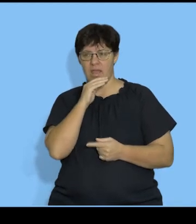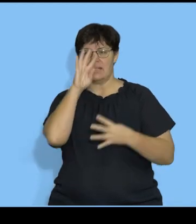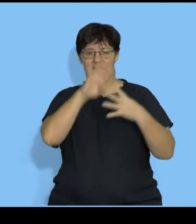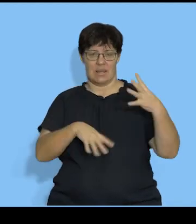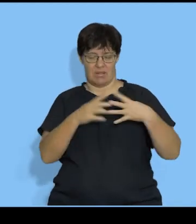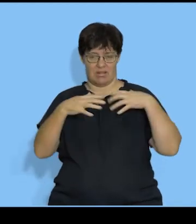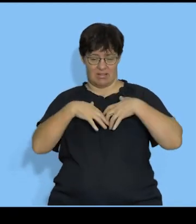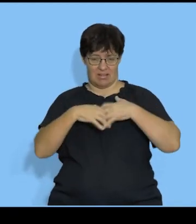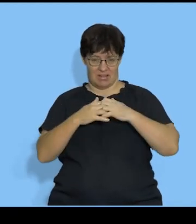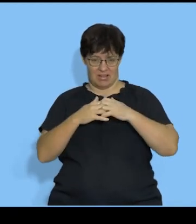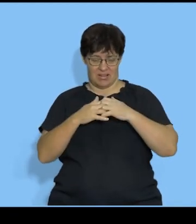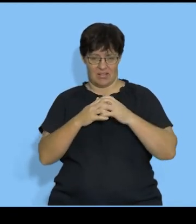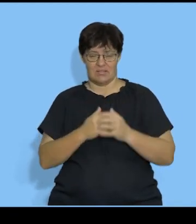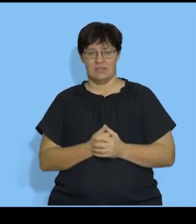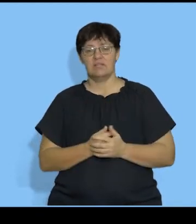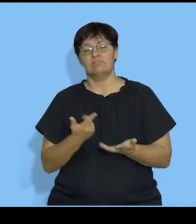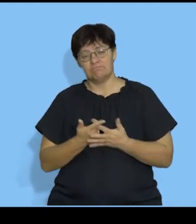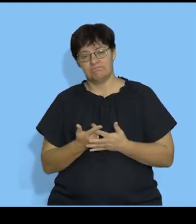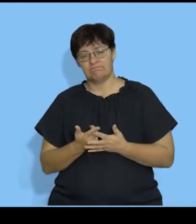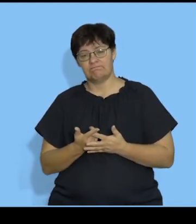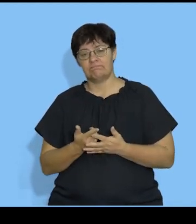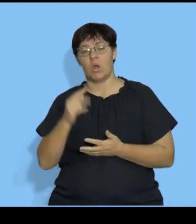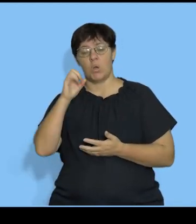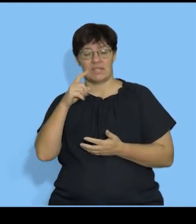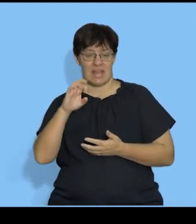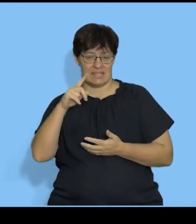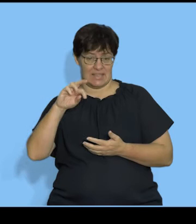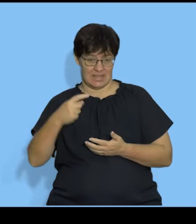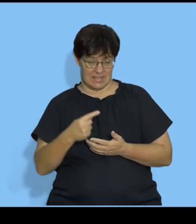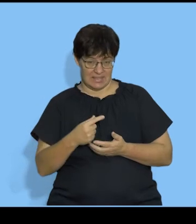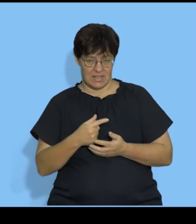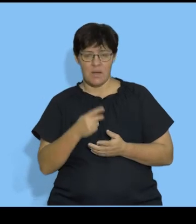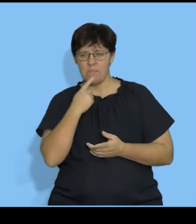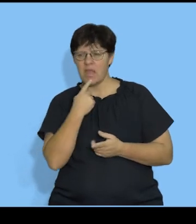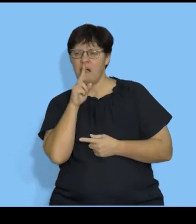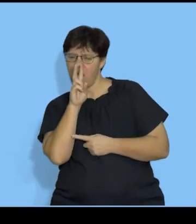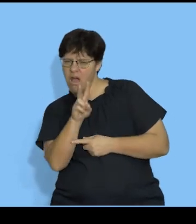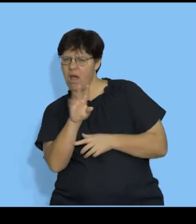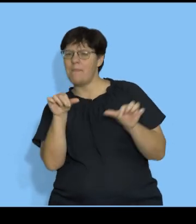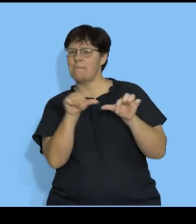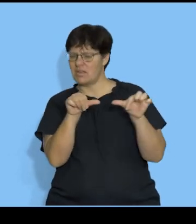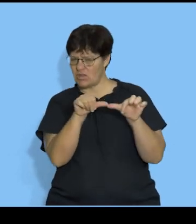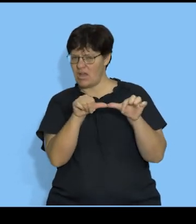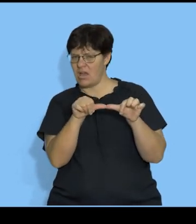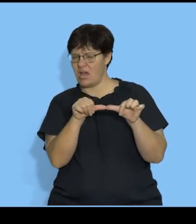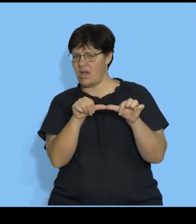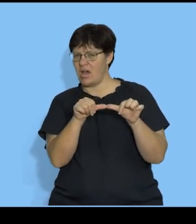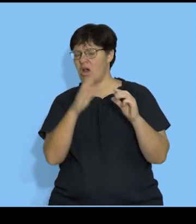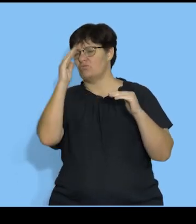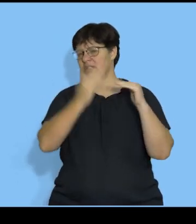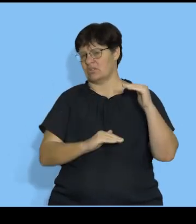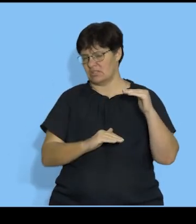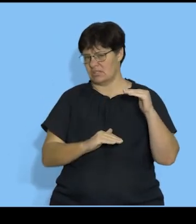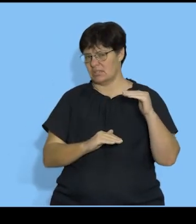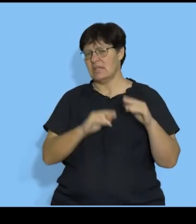of reducing agent and oxidizing agent, the chemists actually can measure the extent of reduction using the